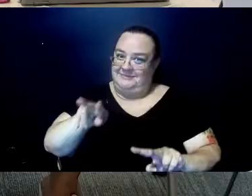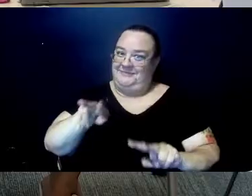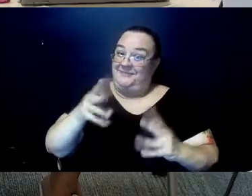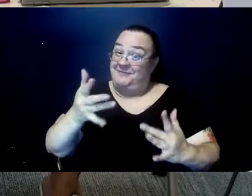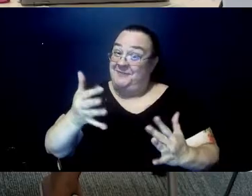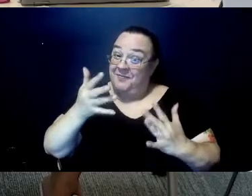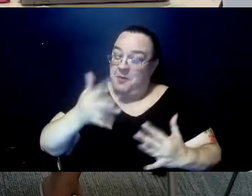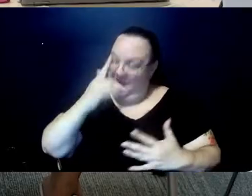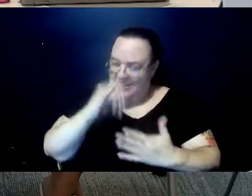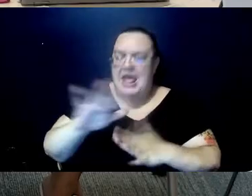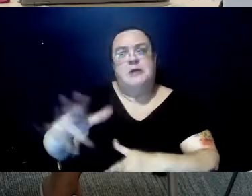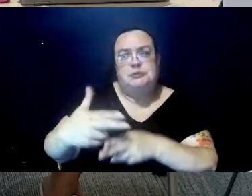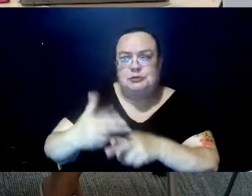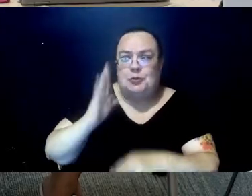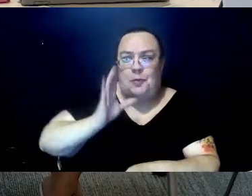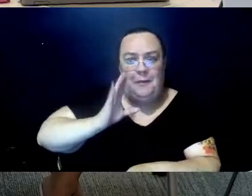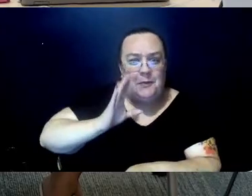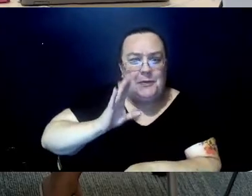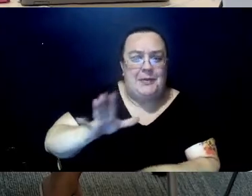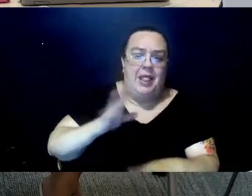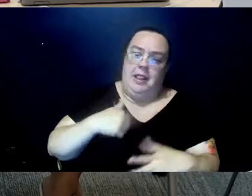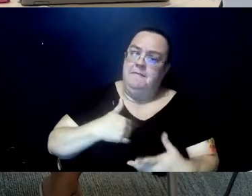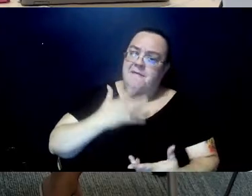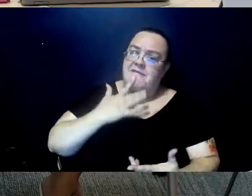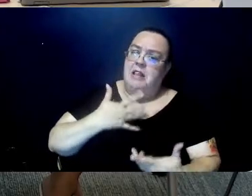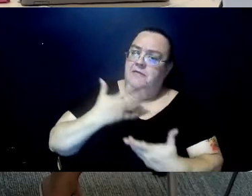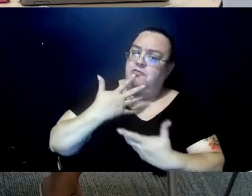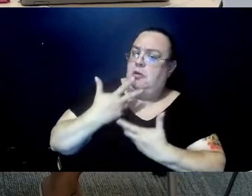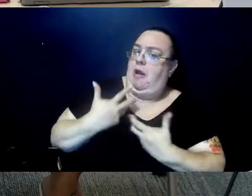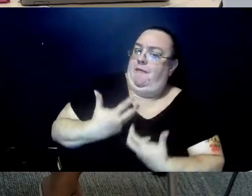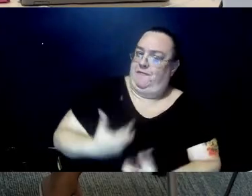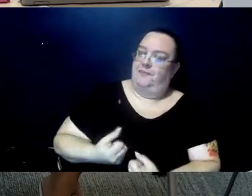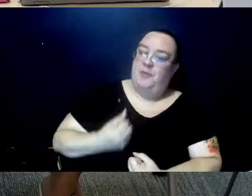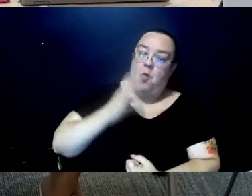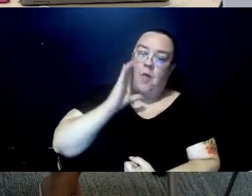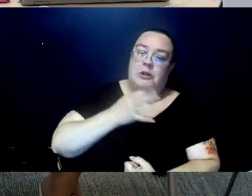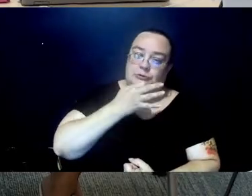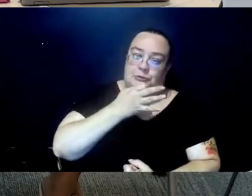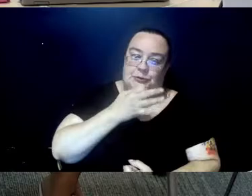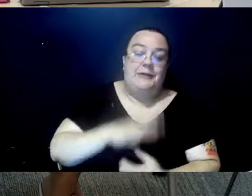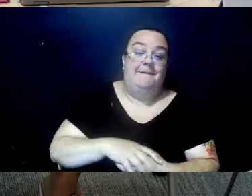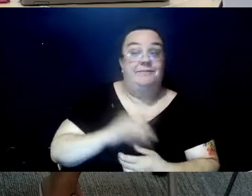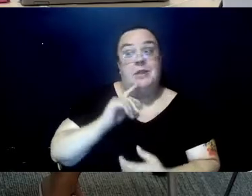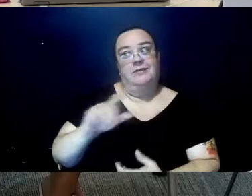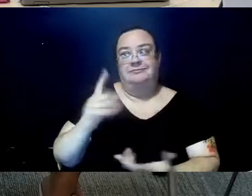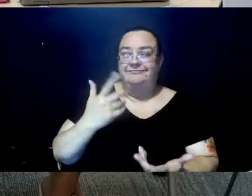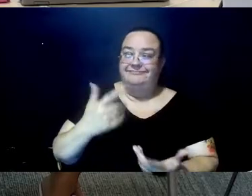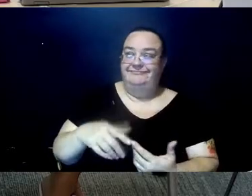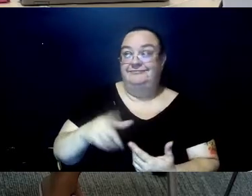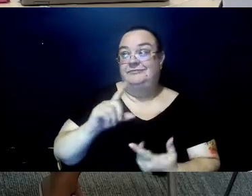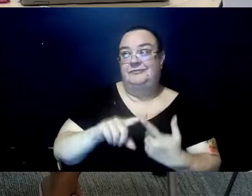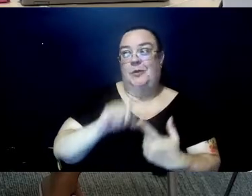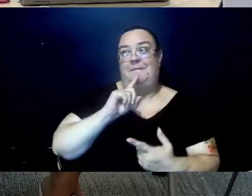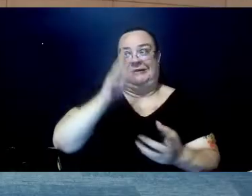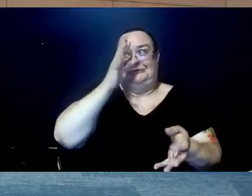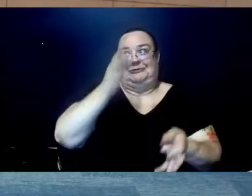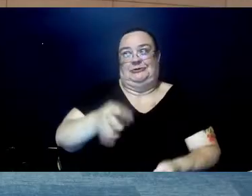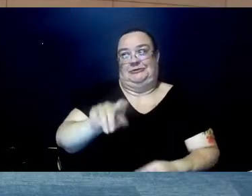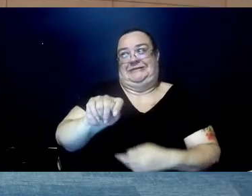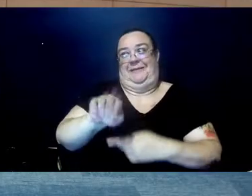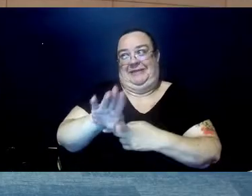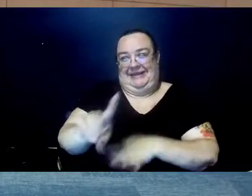going to happen soon. I'm pretty confident. So TBD, but it's moving along.